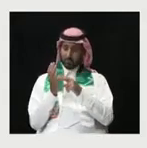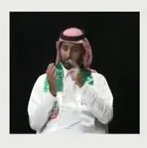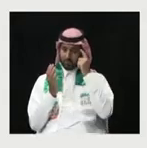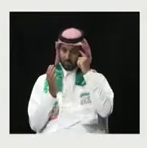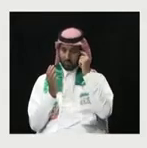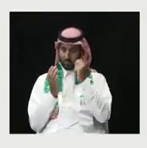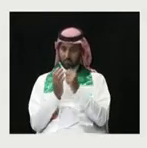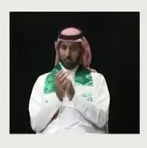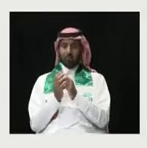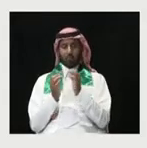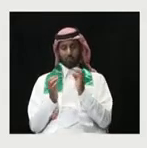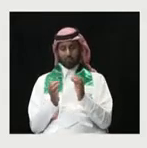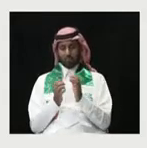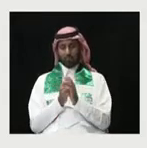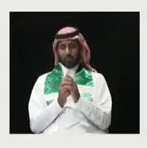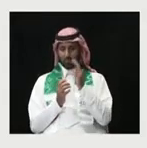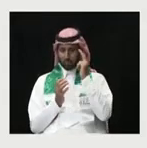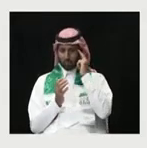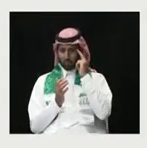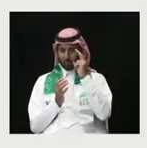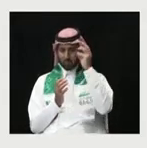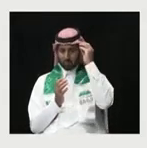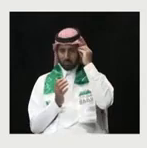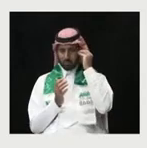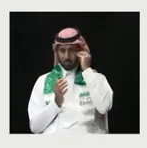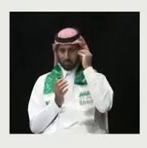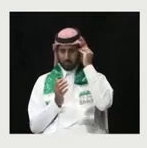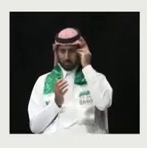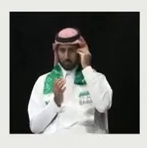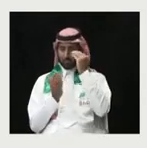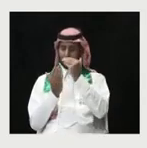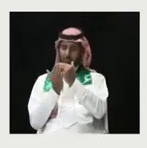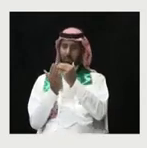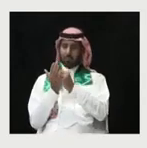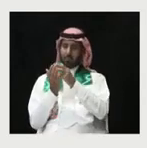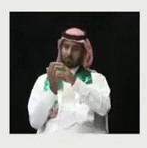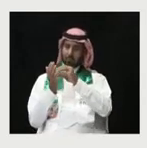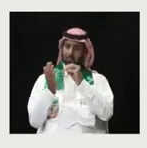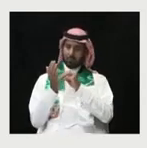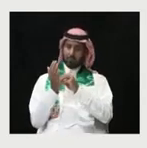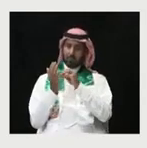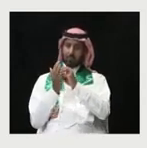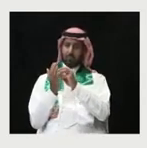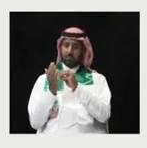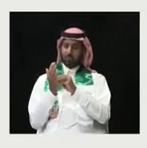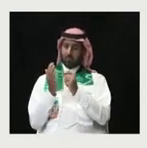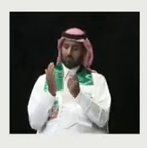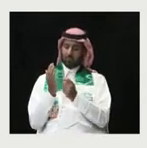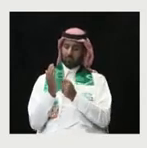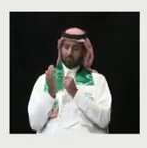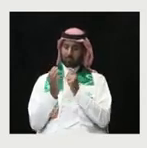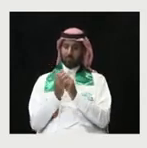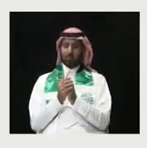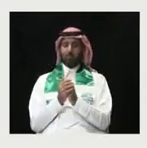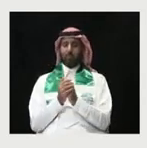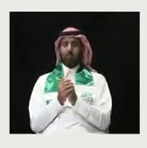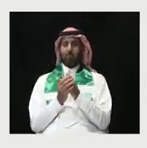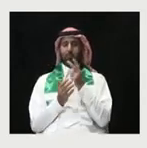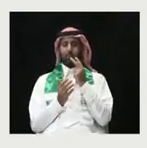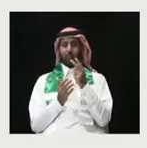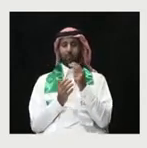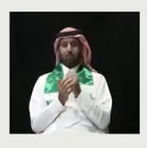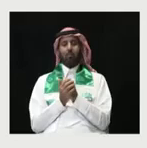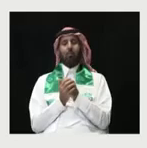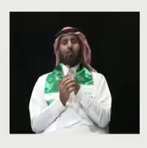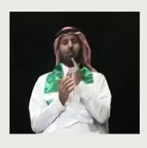now you extracted, you got the information out of that. You took notes, okay. Now we're going